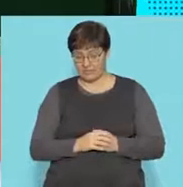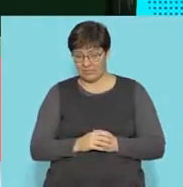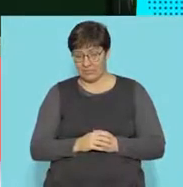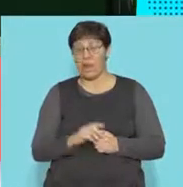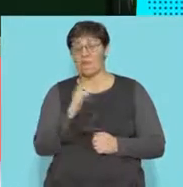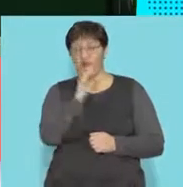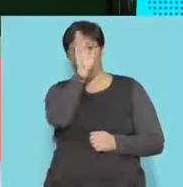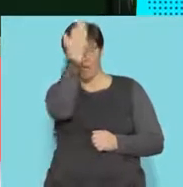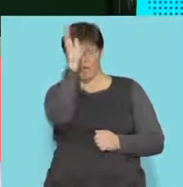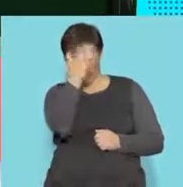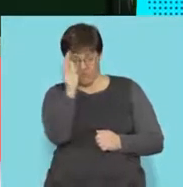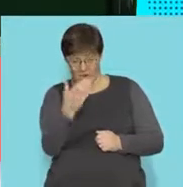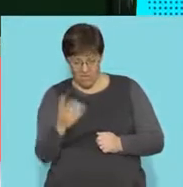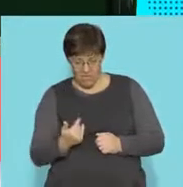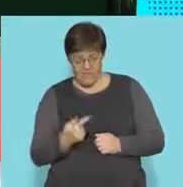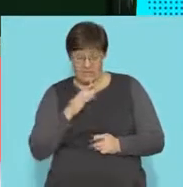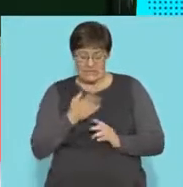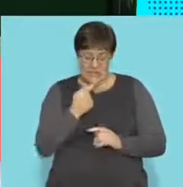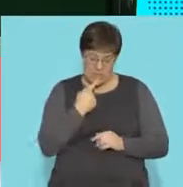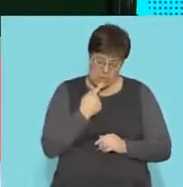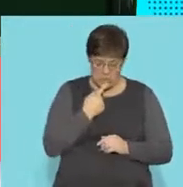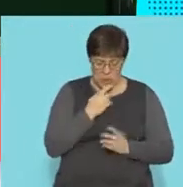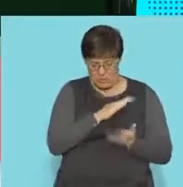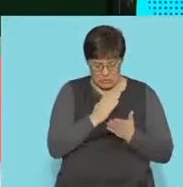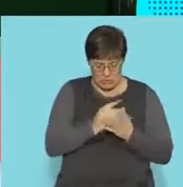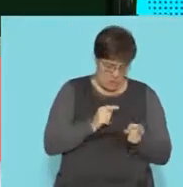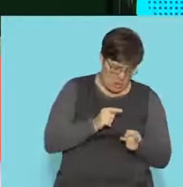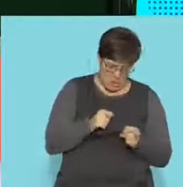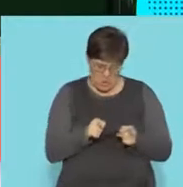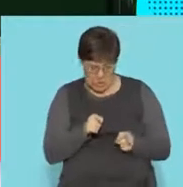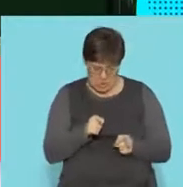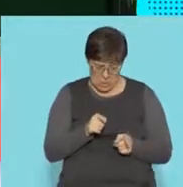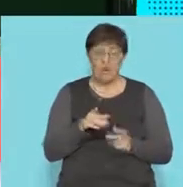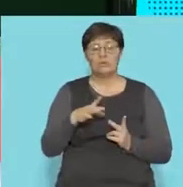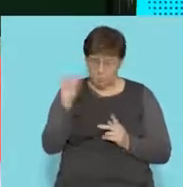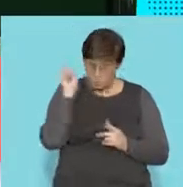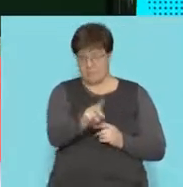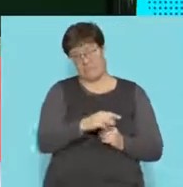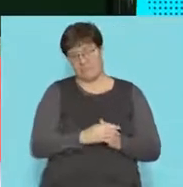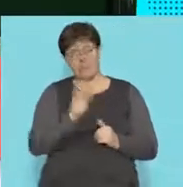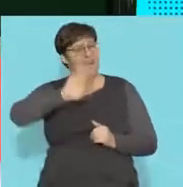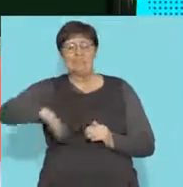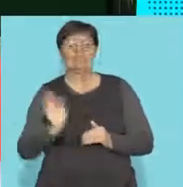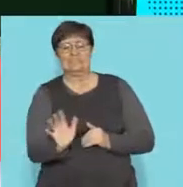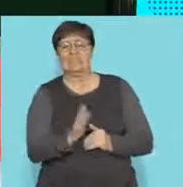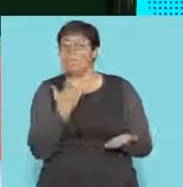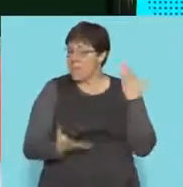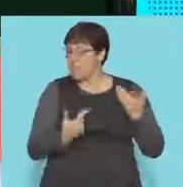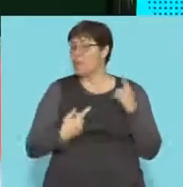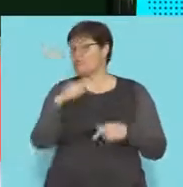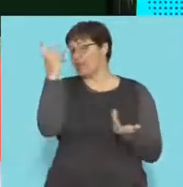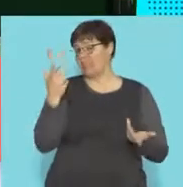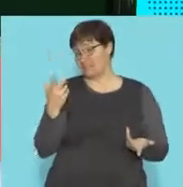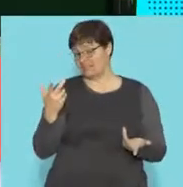only after I have gone through this very important selection process. And that is